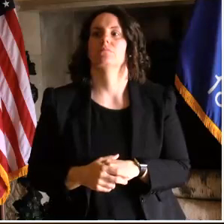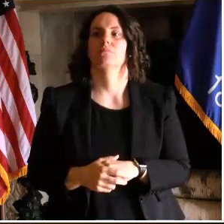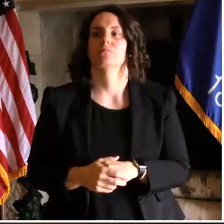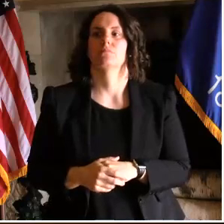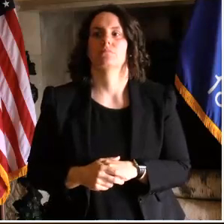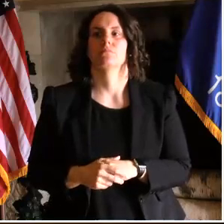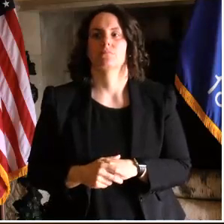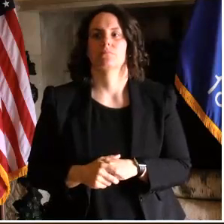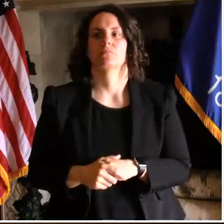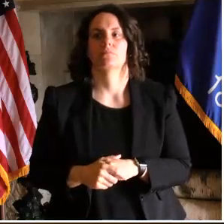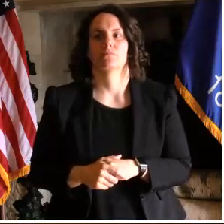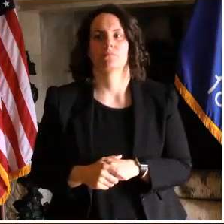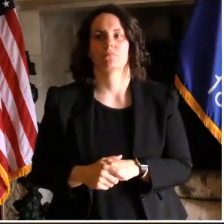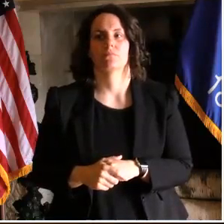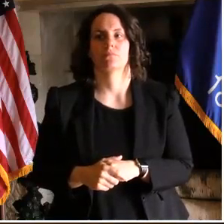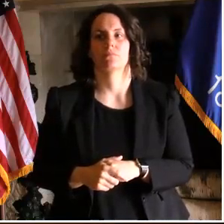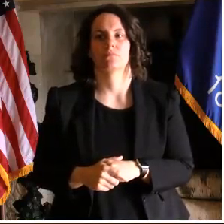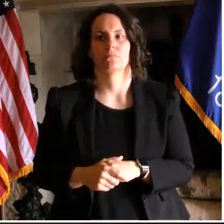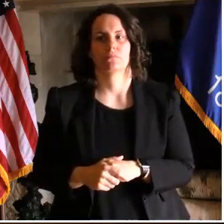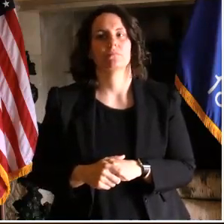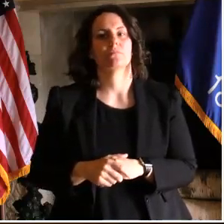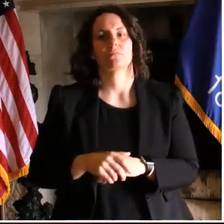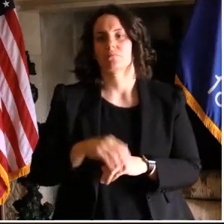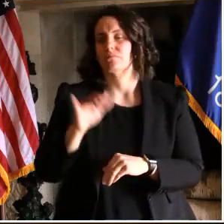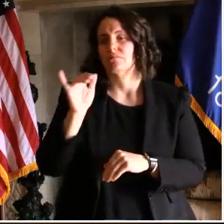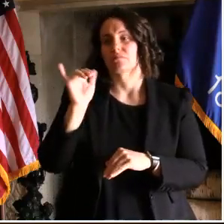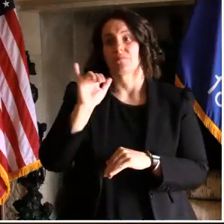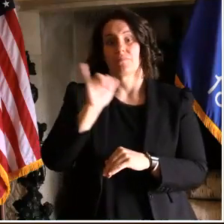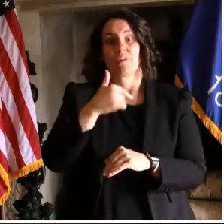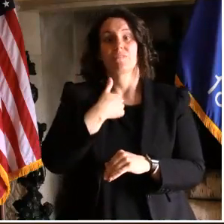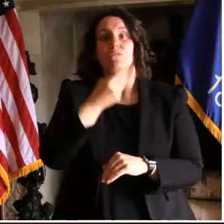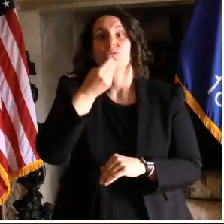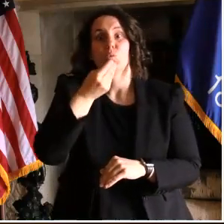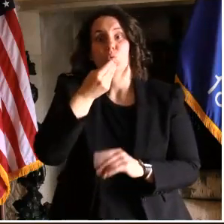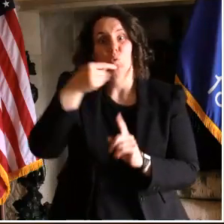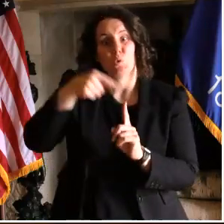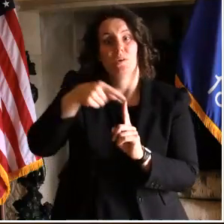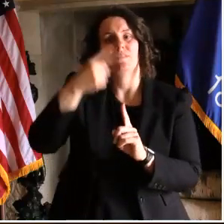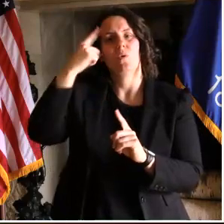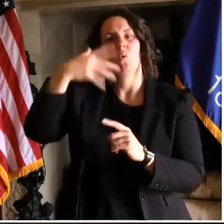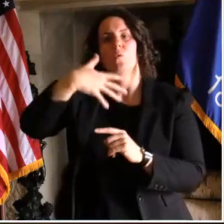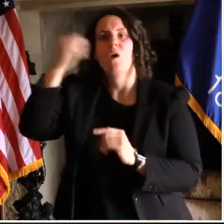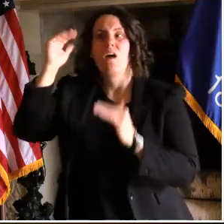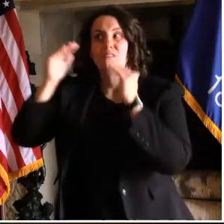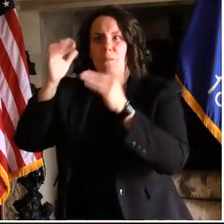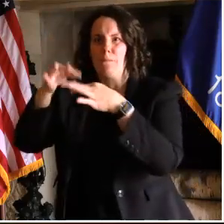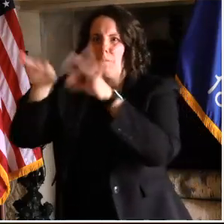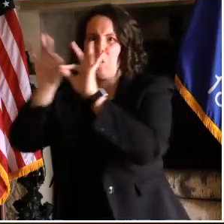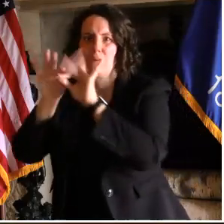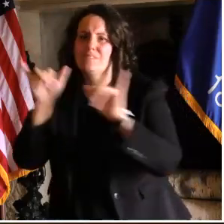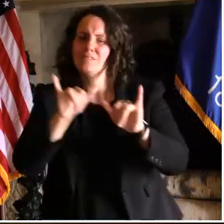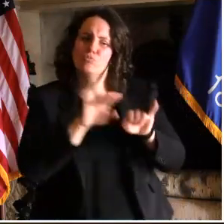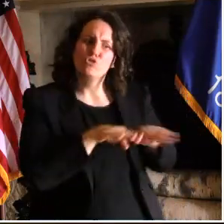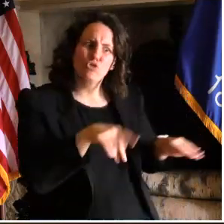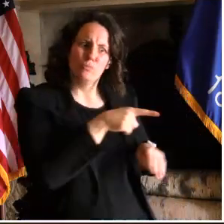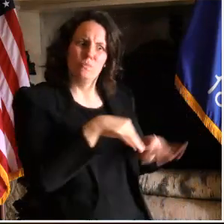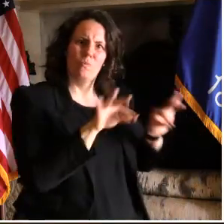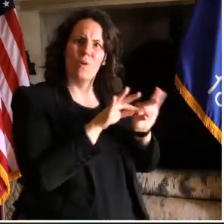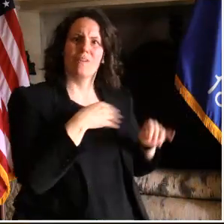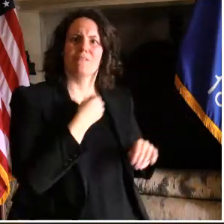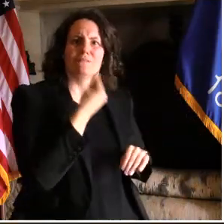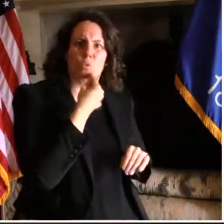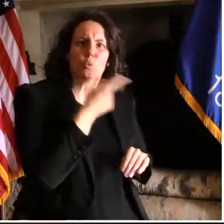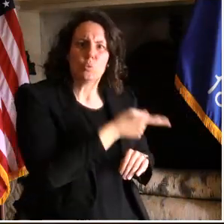residents. So I'd encourage you to go to our DHS webpage where we have spelled out how this important service can continue to